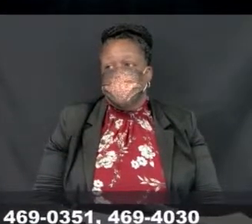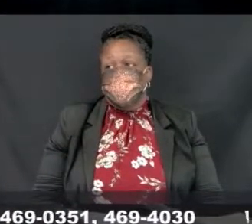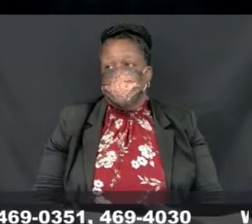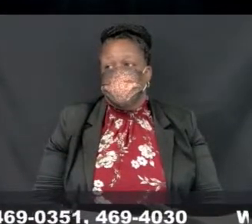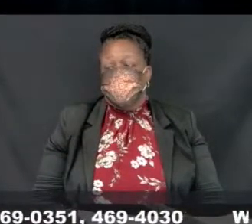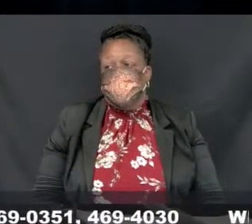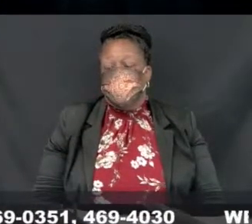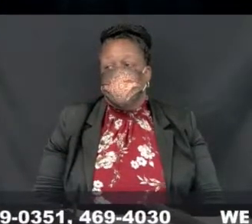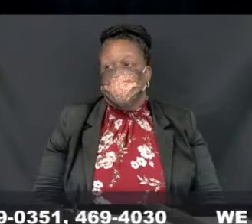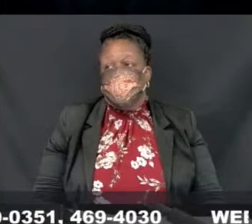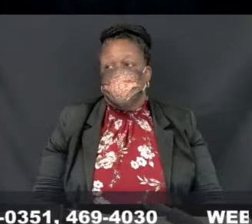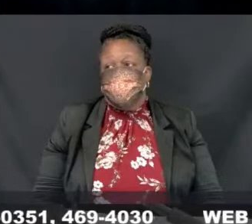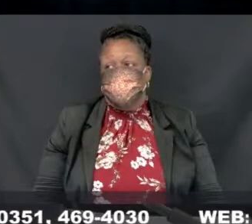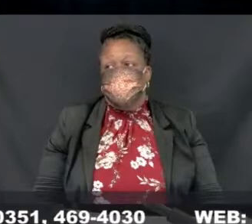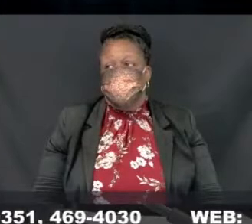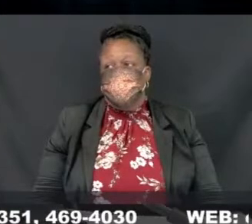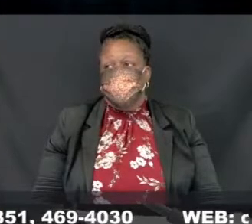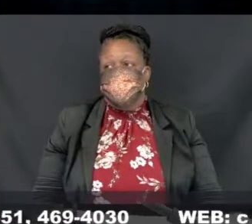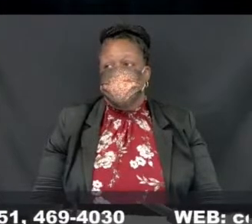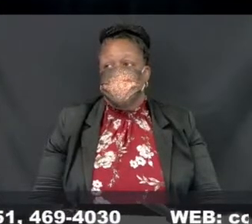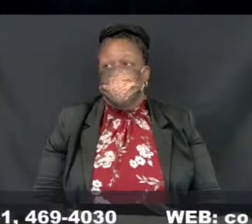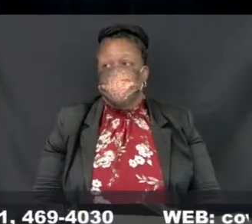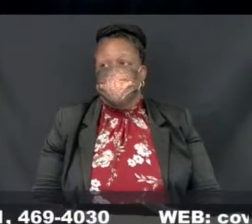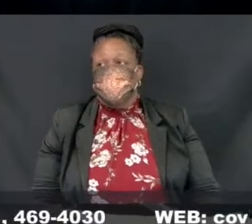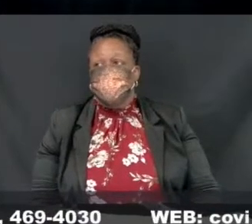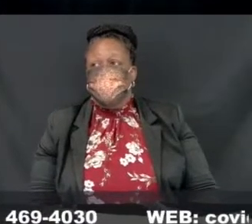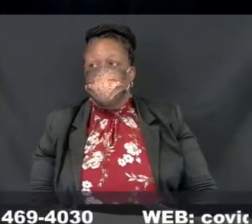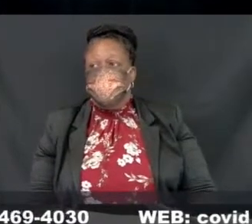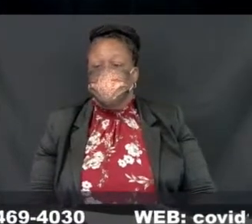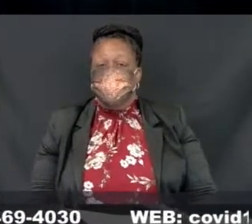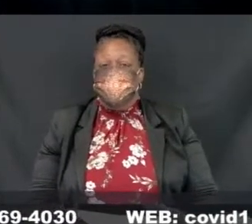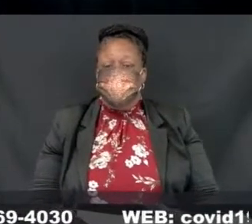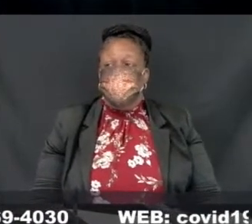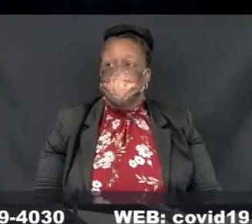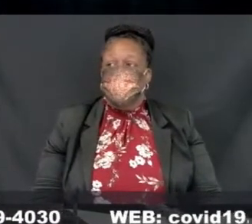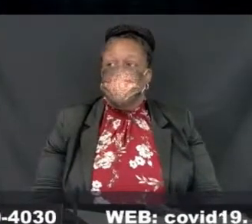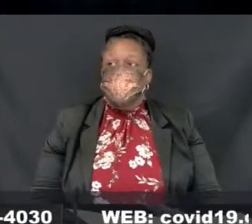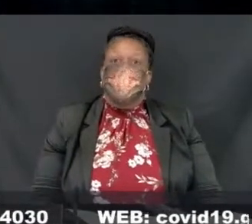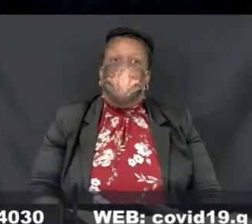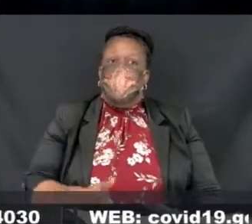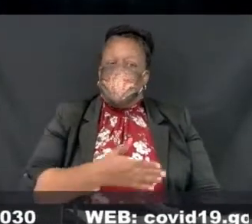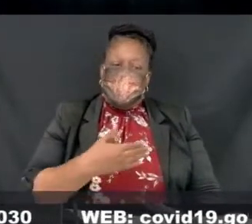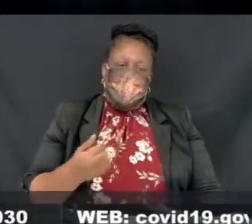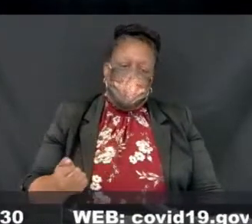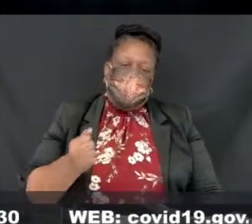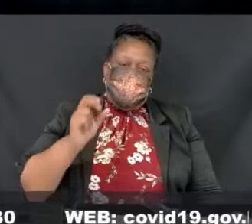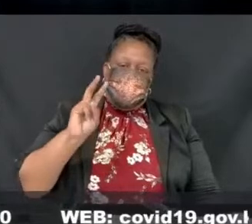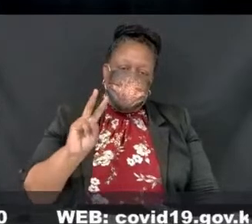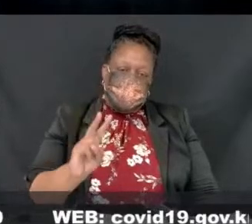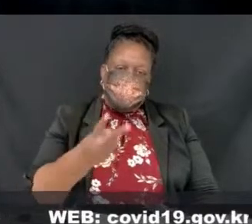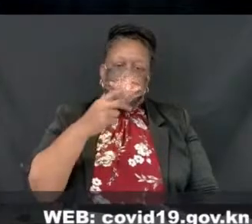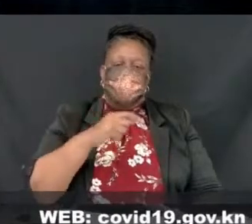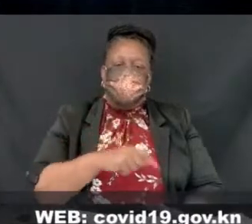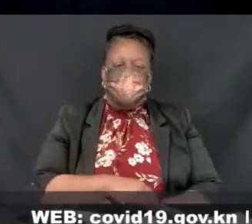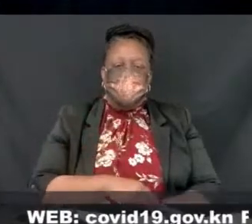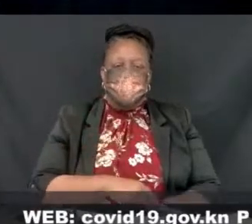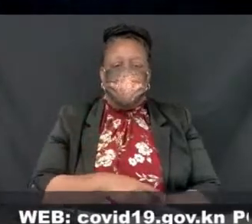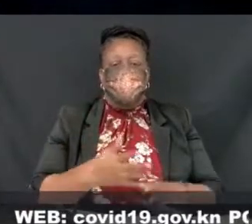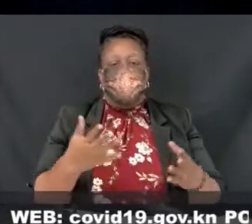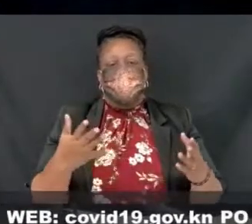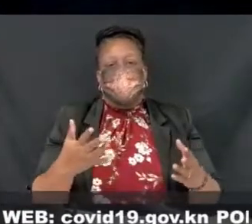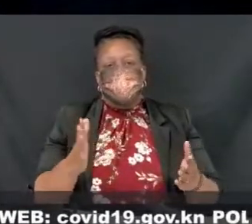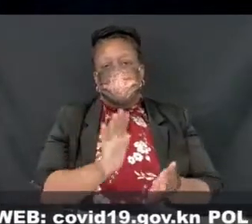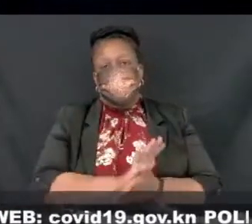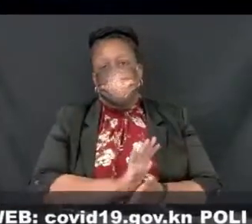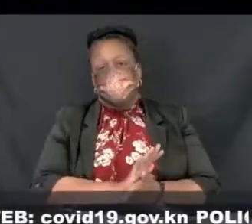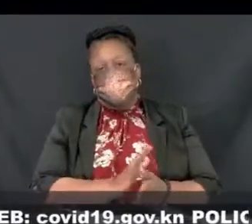And then, you know, we saw the COVID testing in schools, the increase in cases in the schools, the shift system in the schools. Then we see how the public